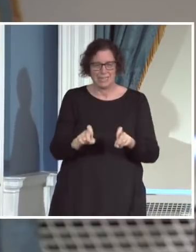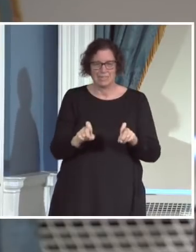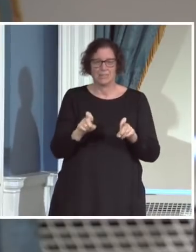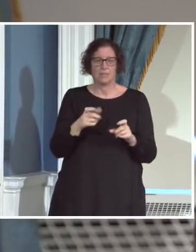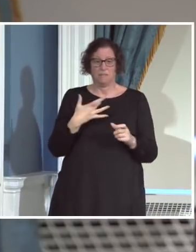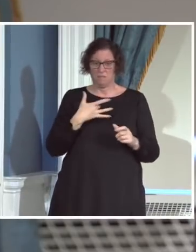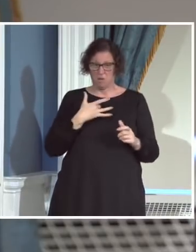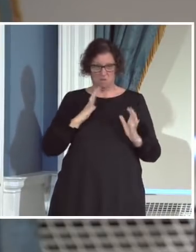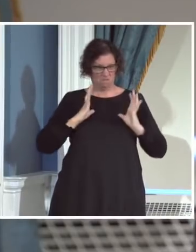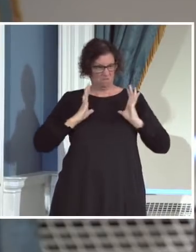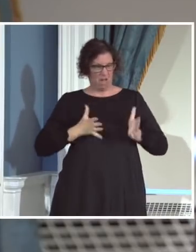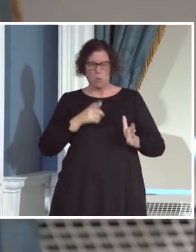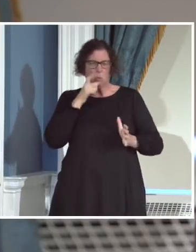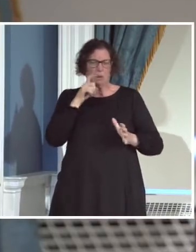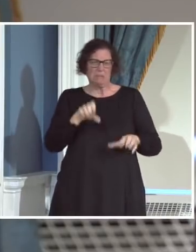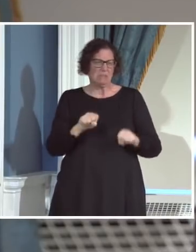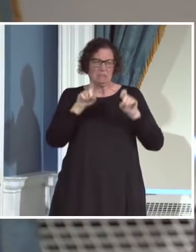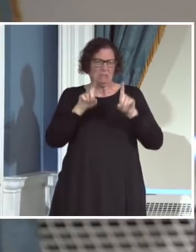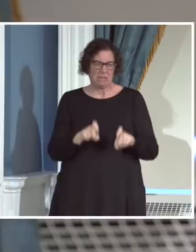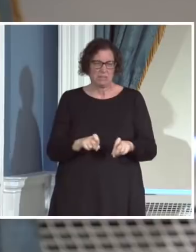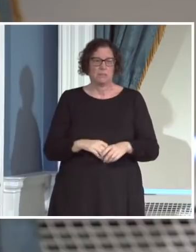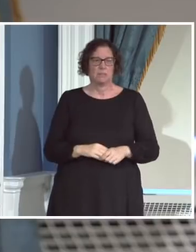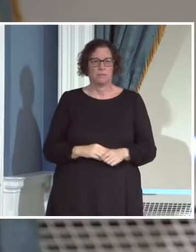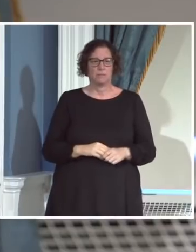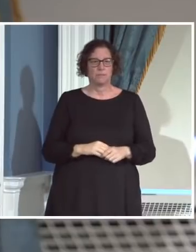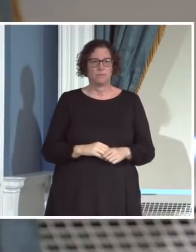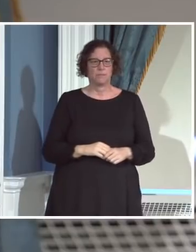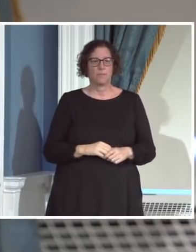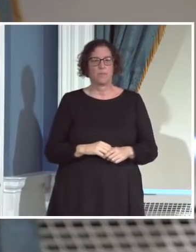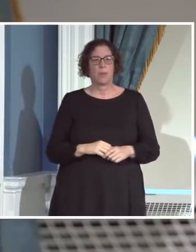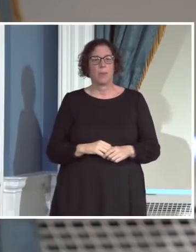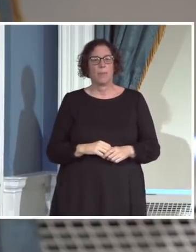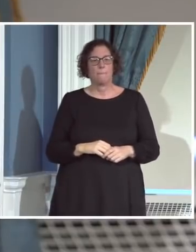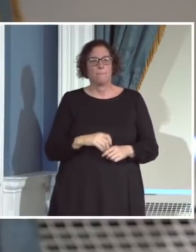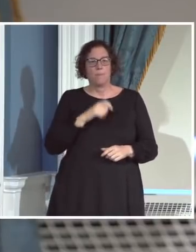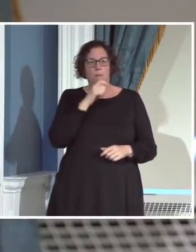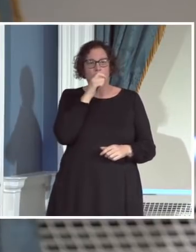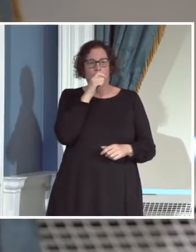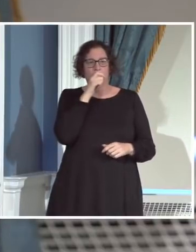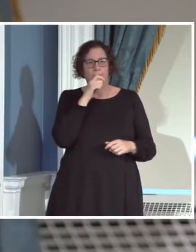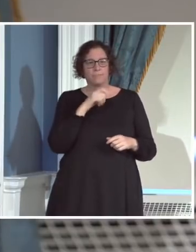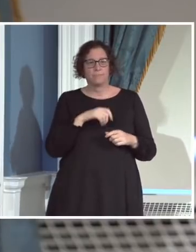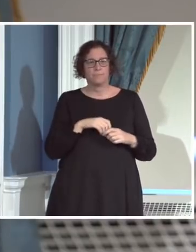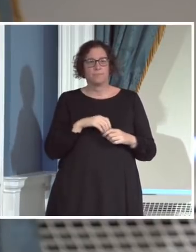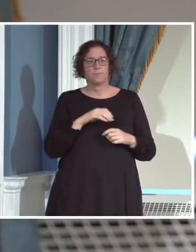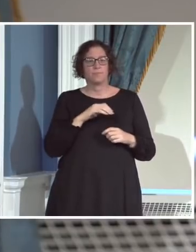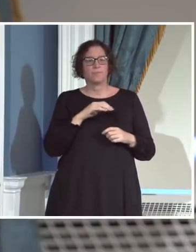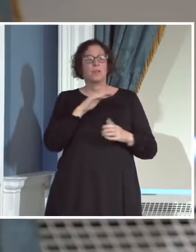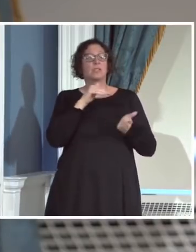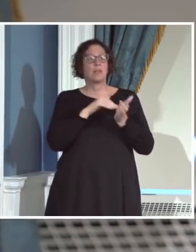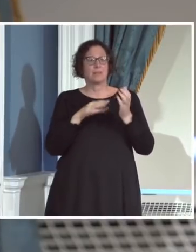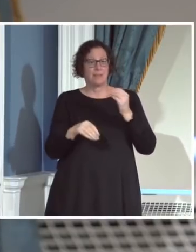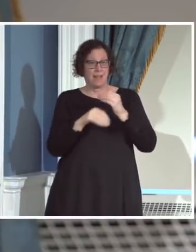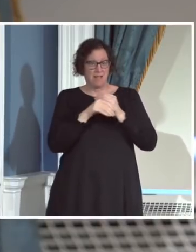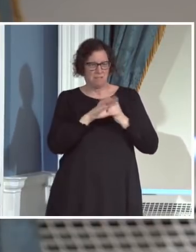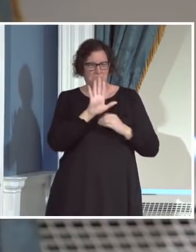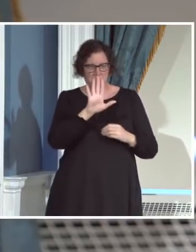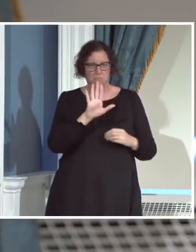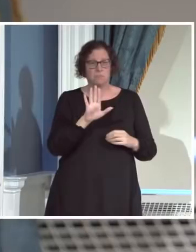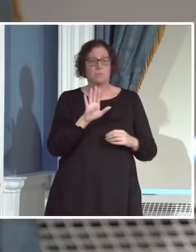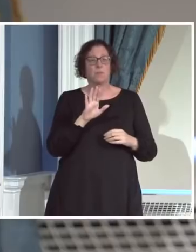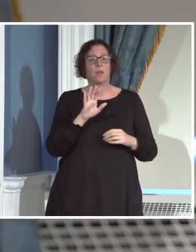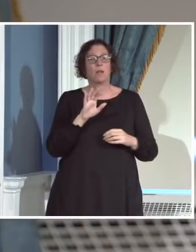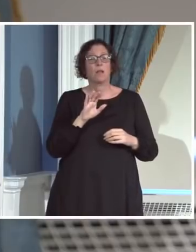they're asymptomatic is that we want everybody to shelter in place. So we recognize that if people